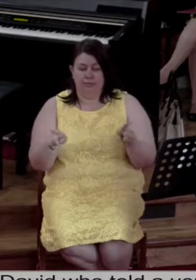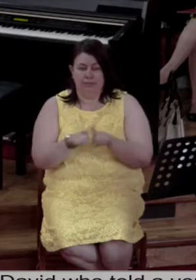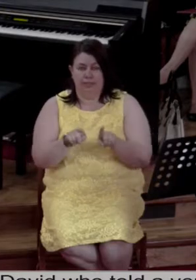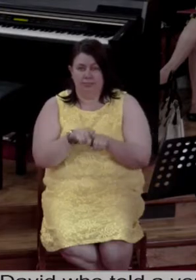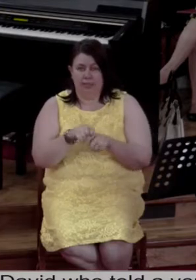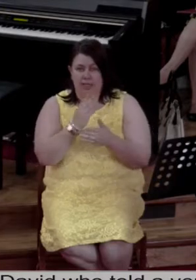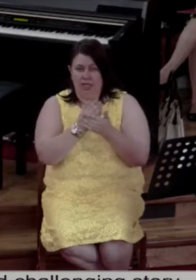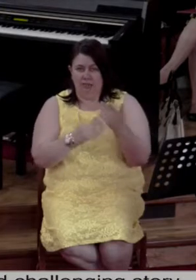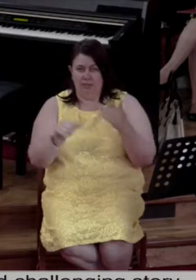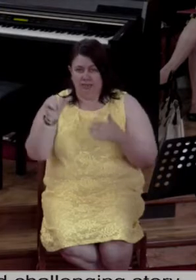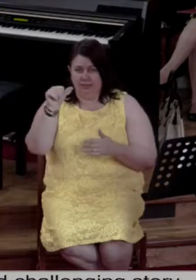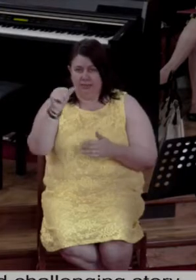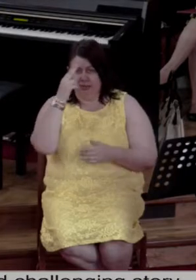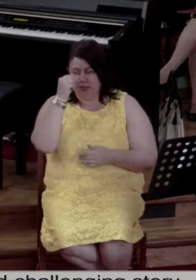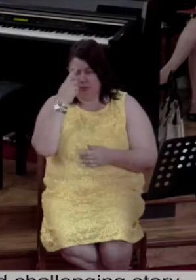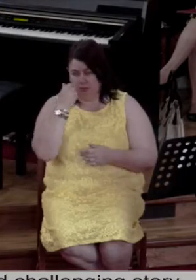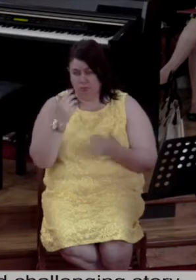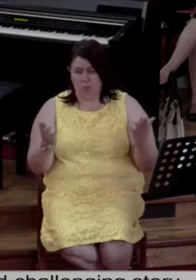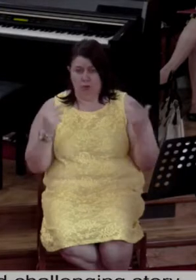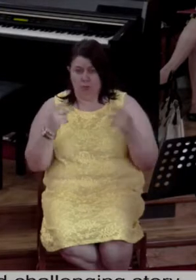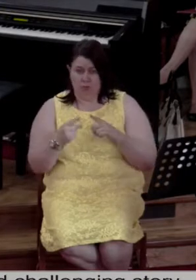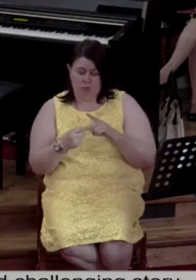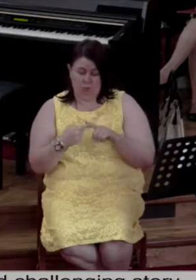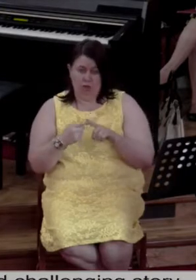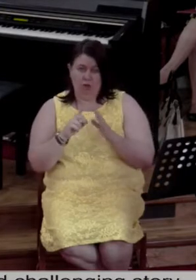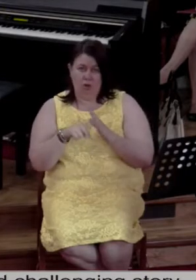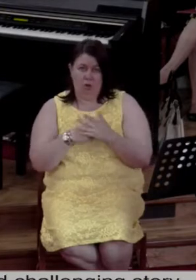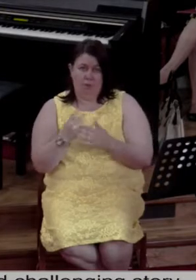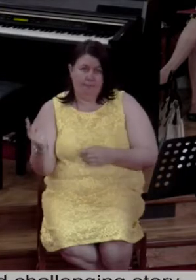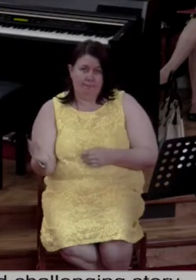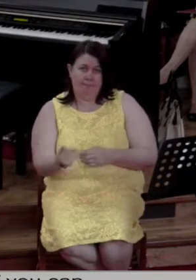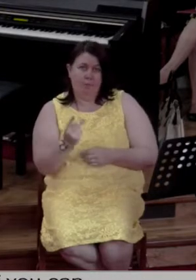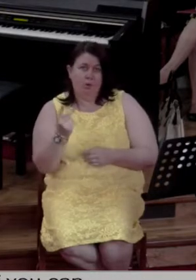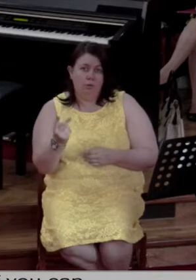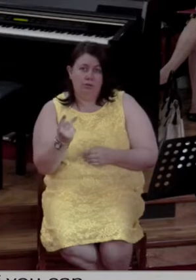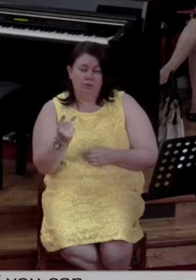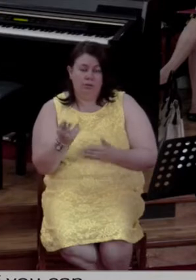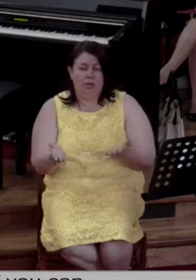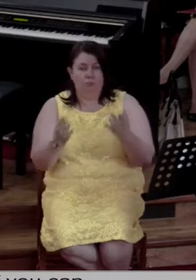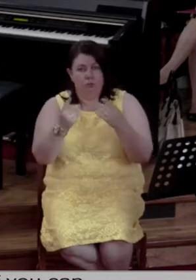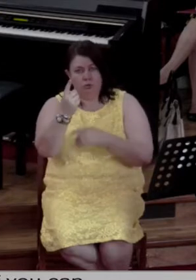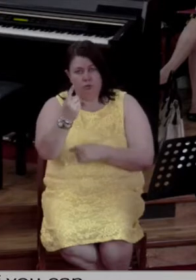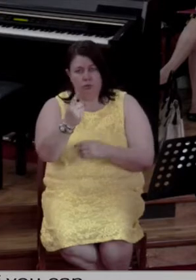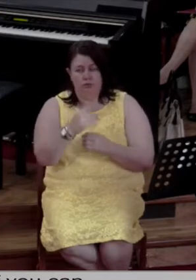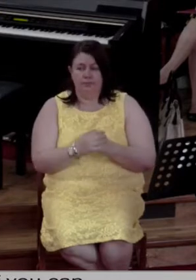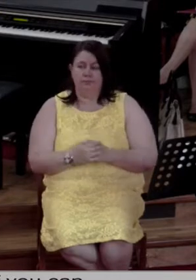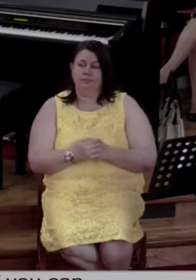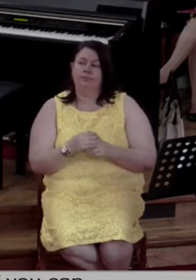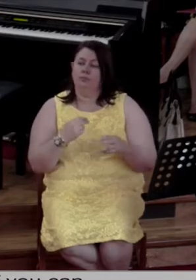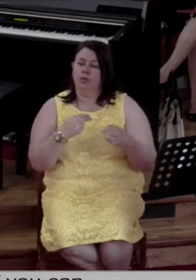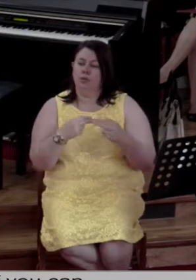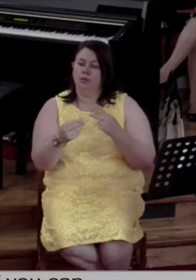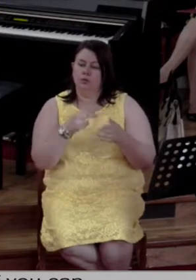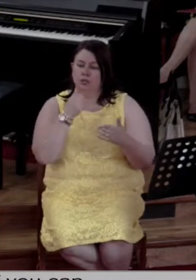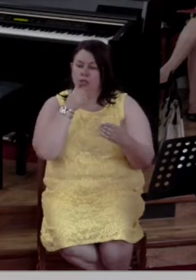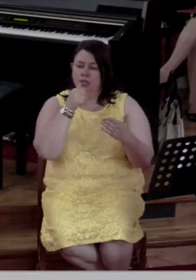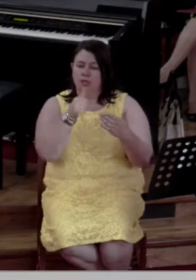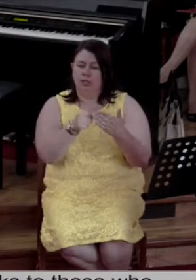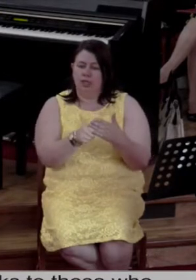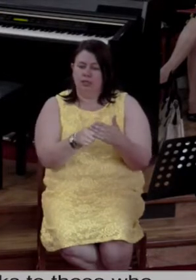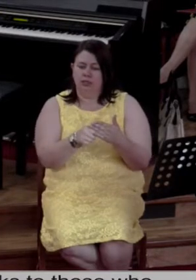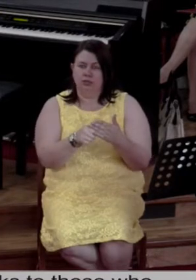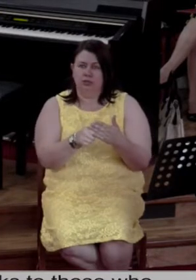You're welcome to come to one or both of those services. The newsletters, the most recent edition of Kirk